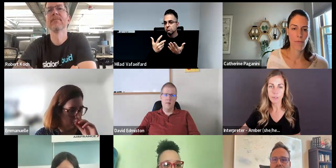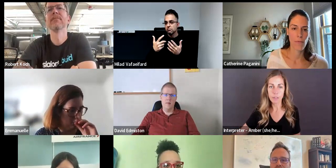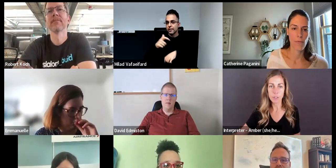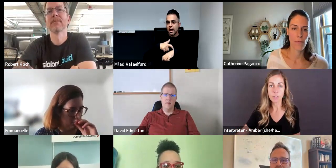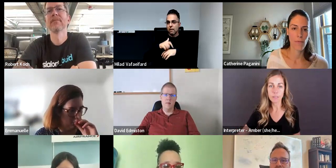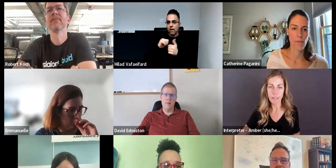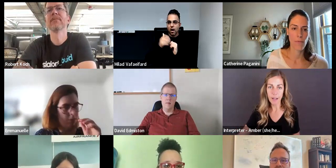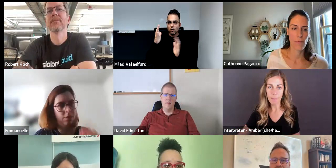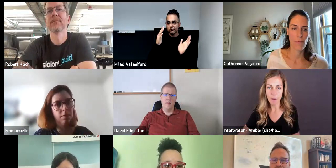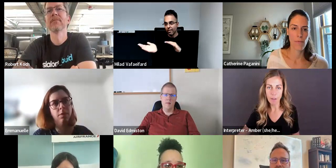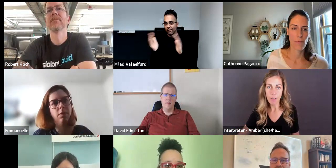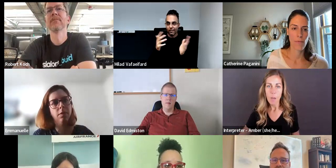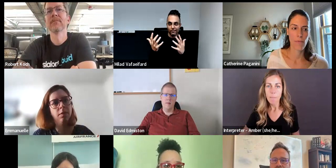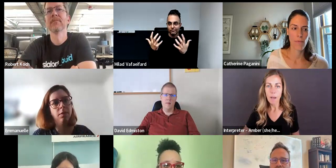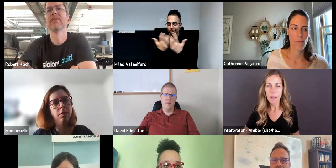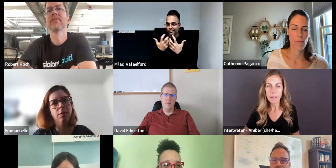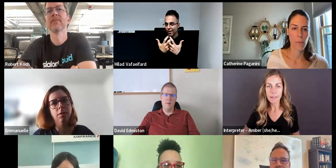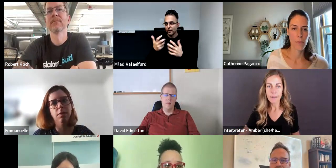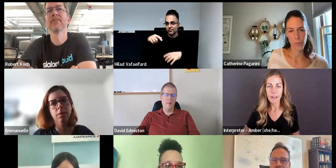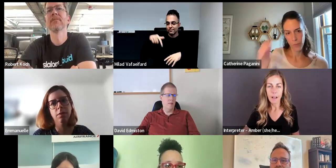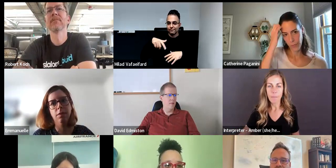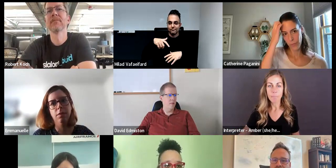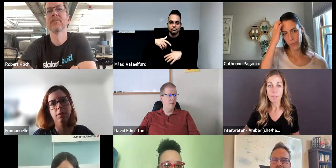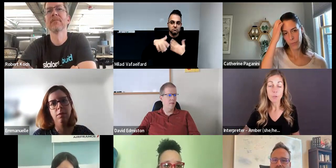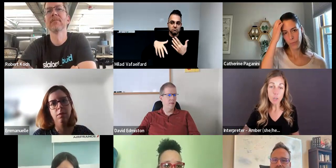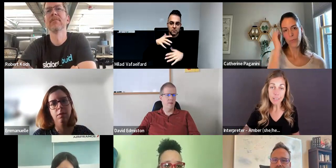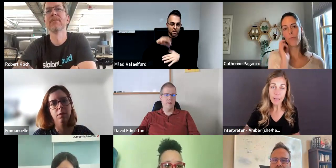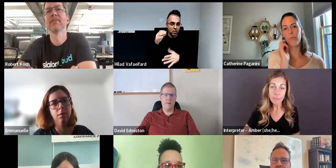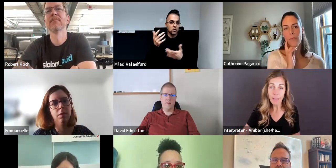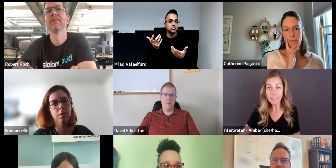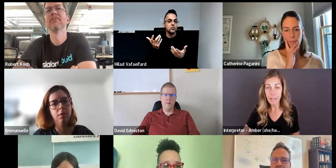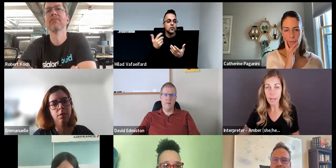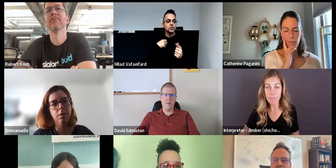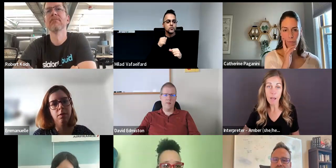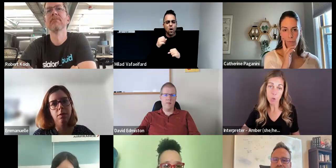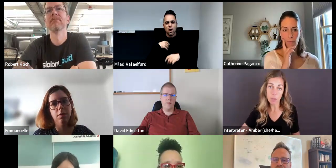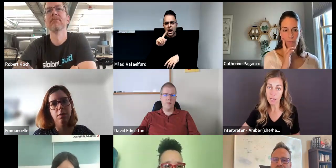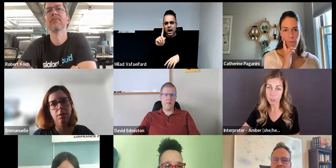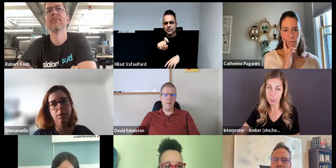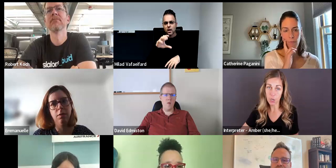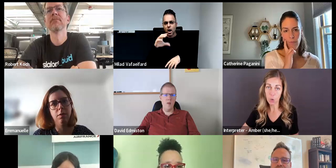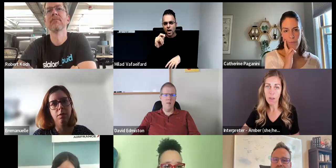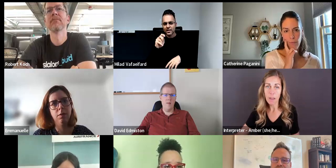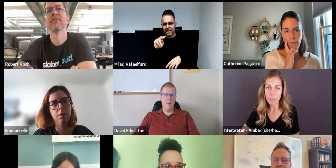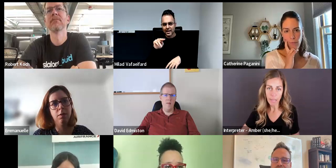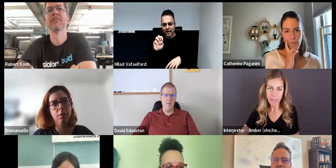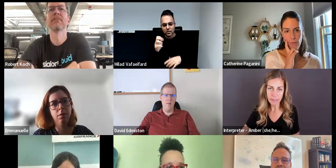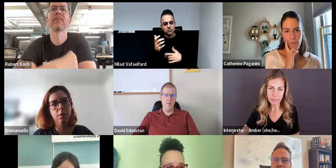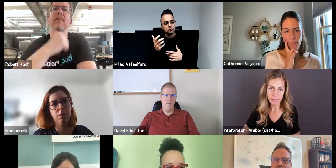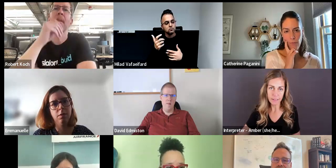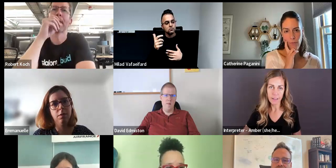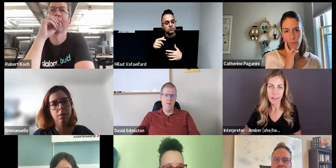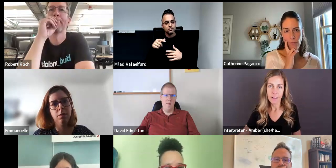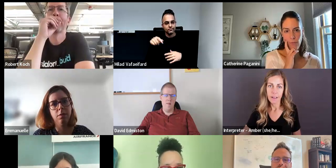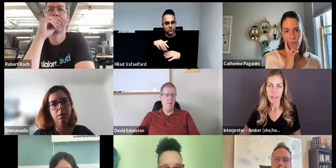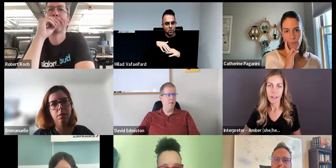have a conversation on Slack about it, but, start time, end time, how long the meeting should go, the